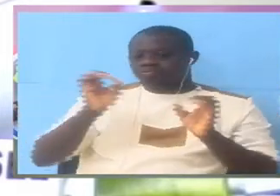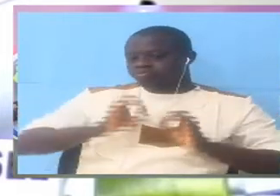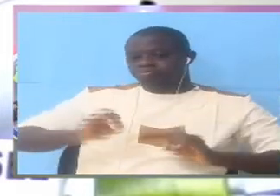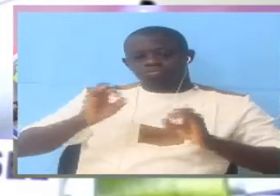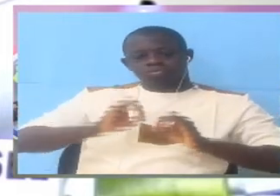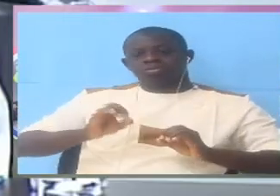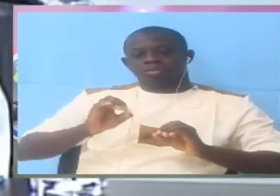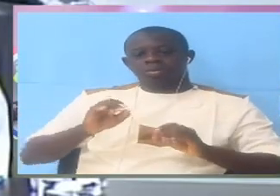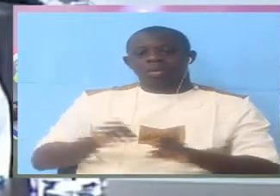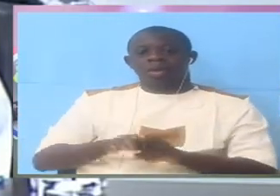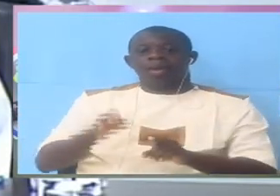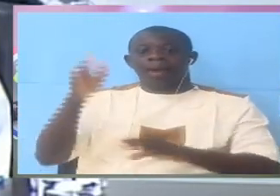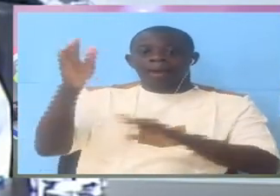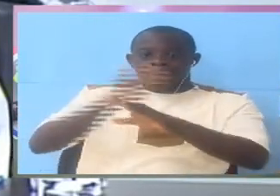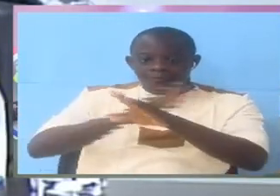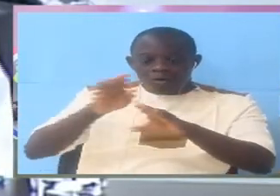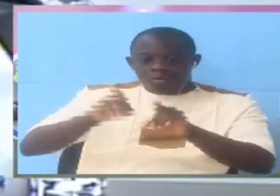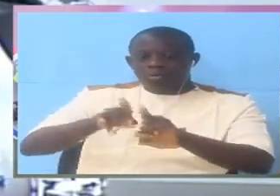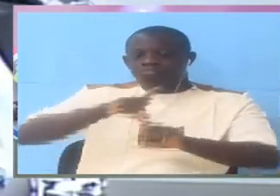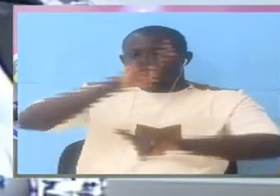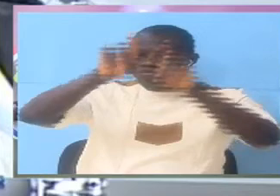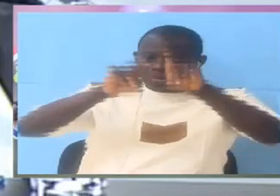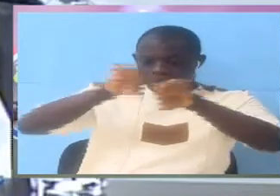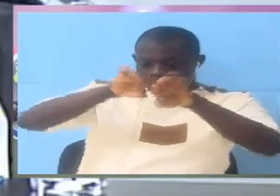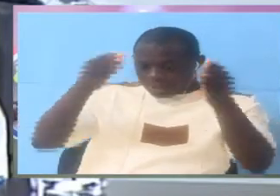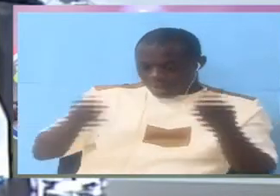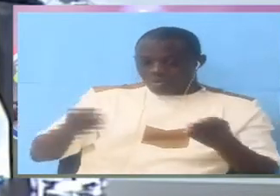There was no beating before the panel. They beat them downstairs. They